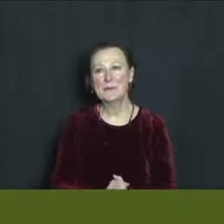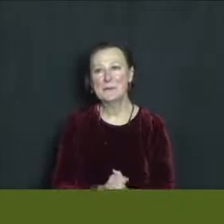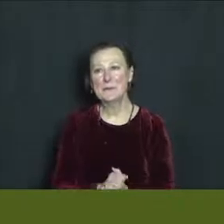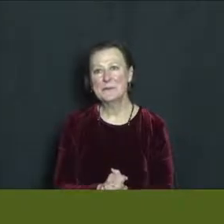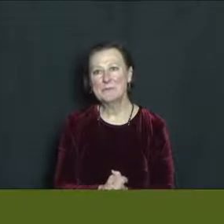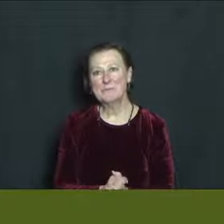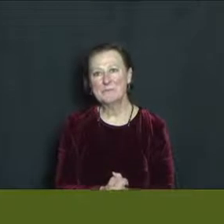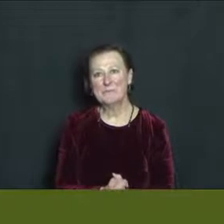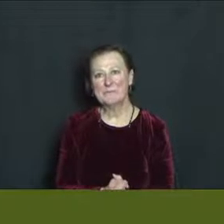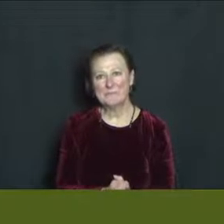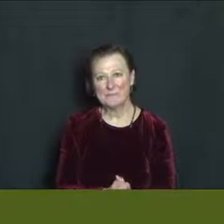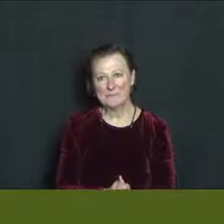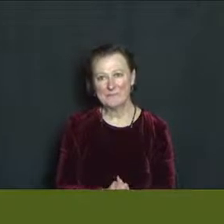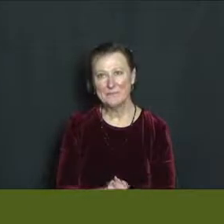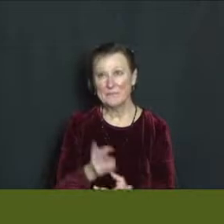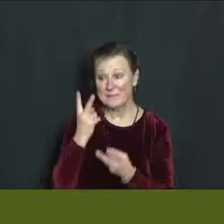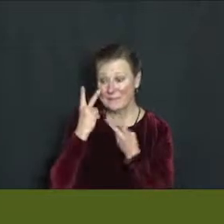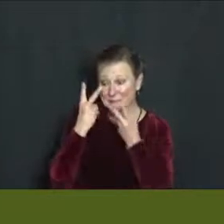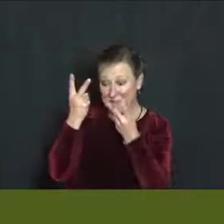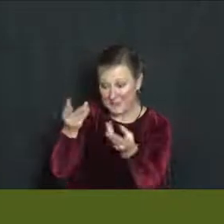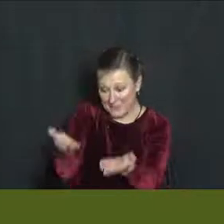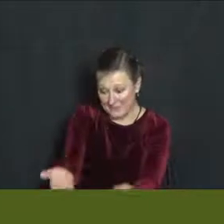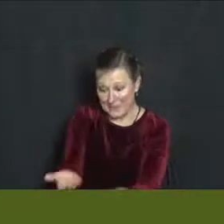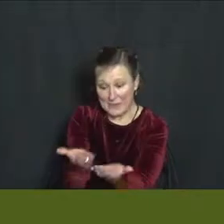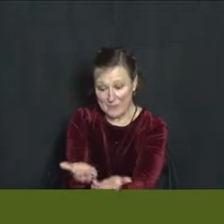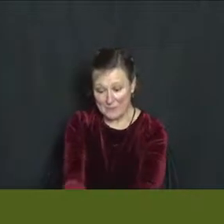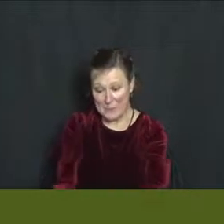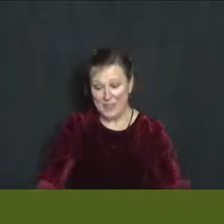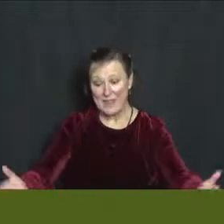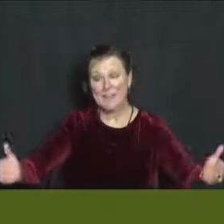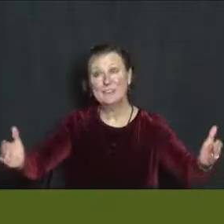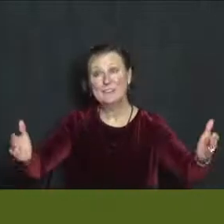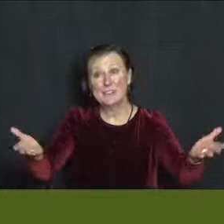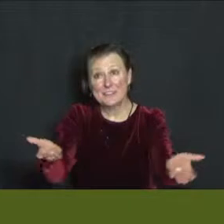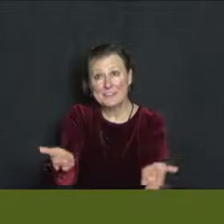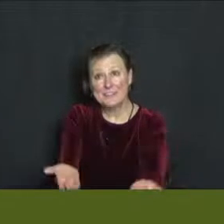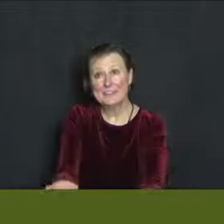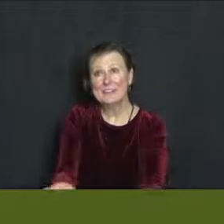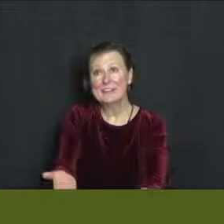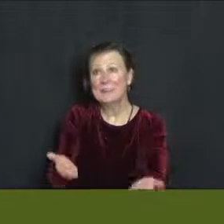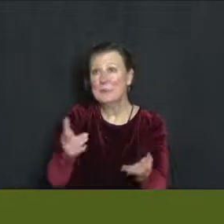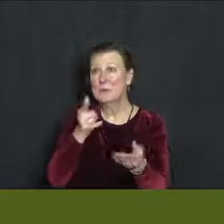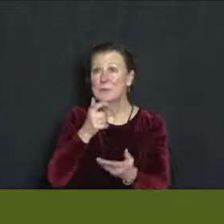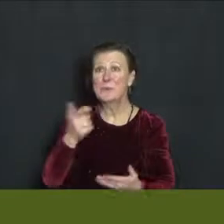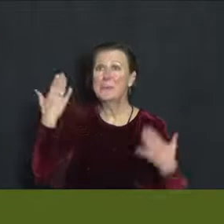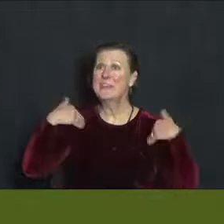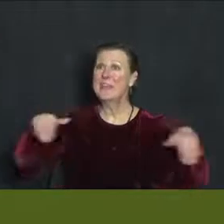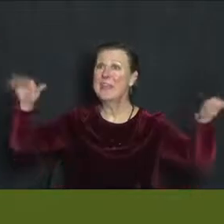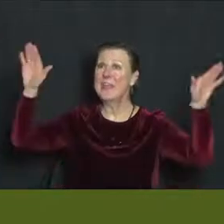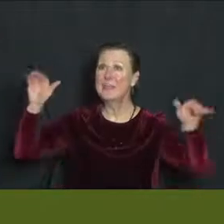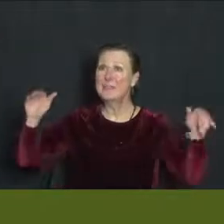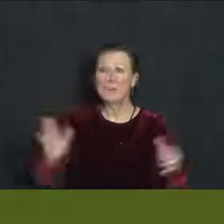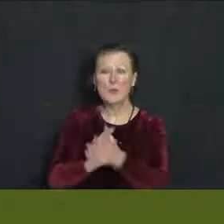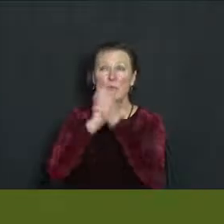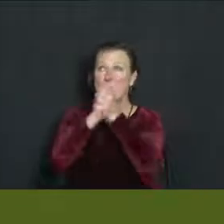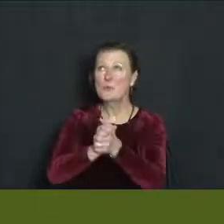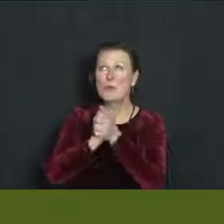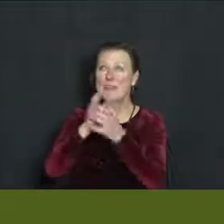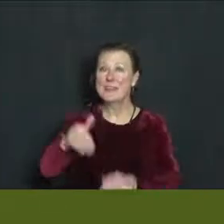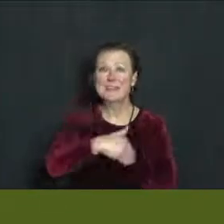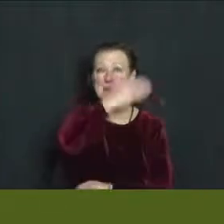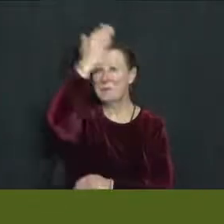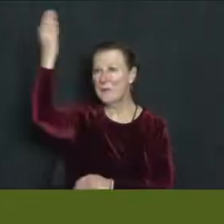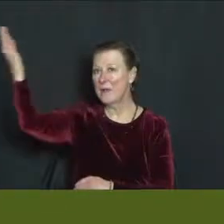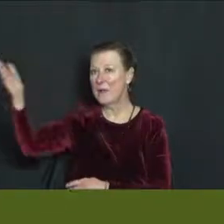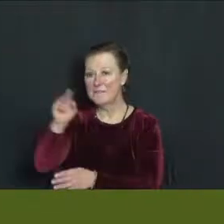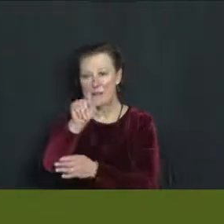Deo. See him in a manger laid, whom the angels